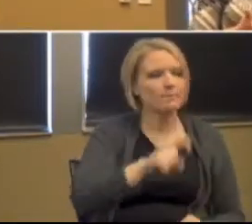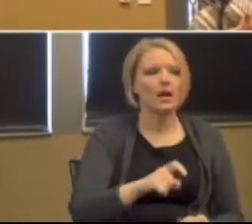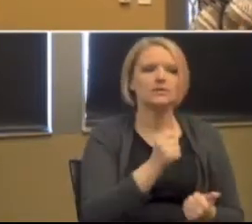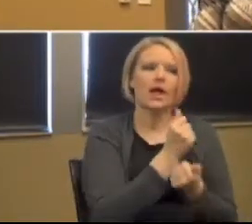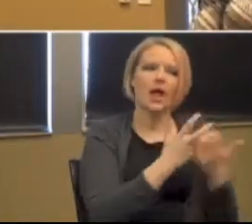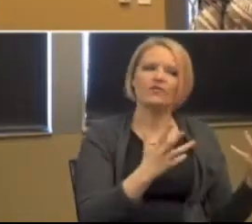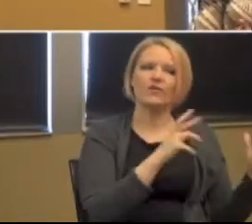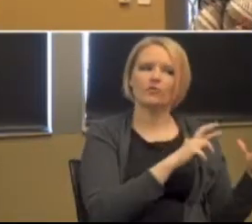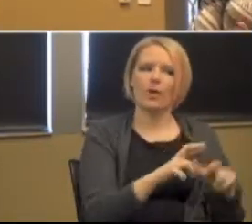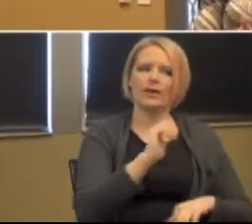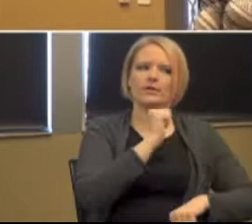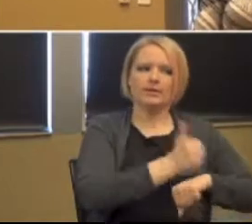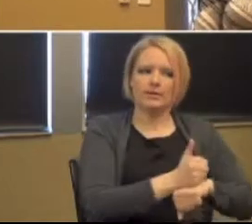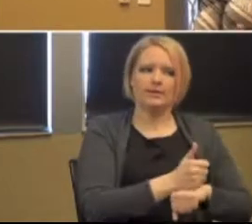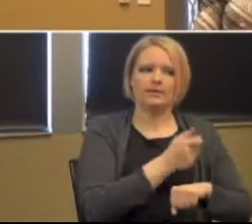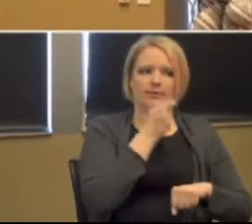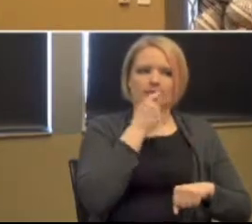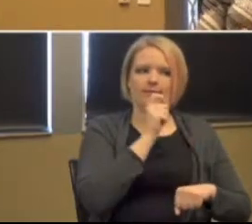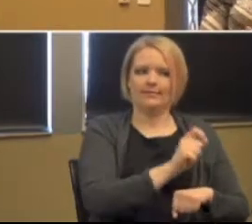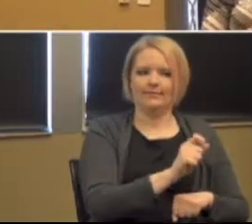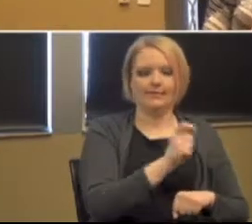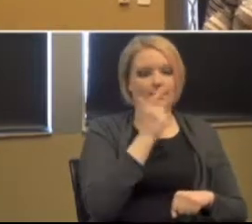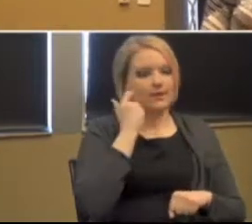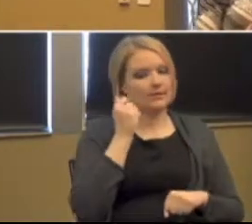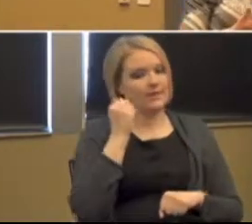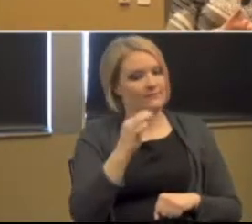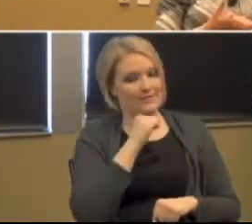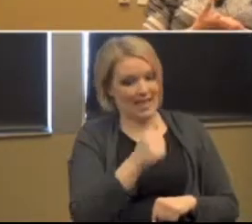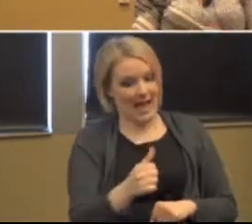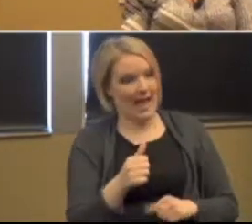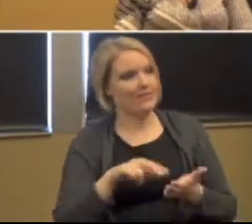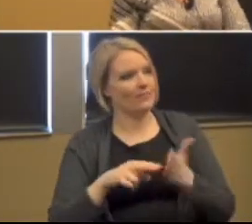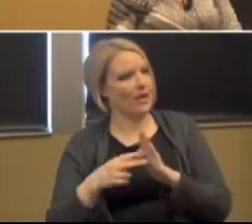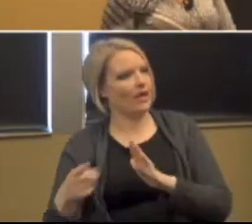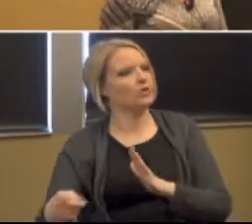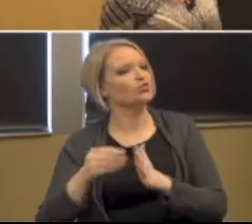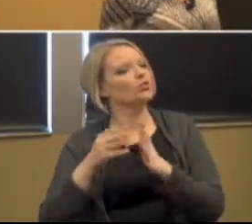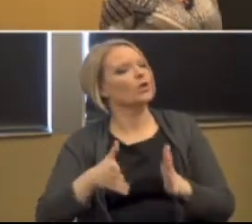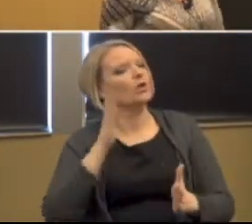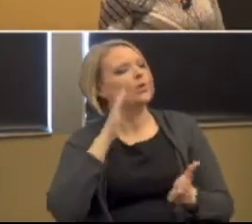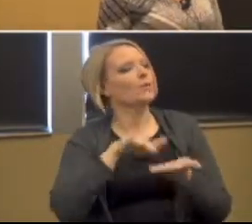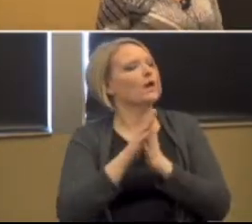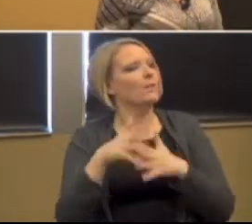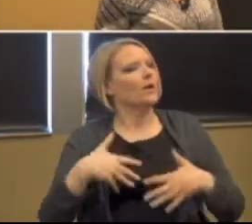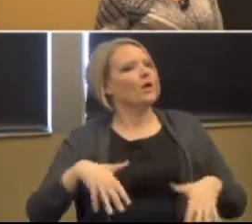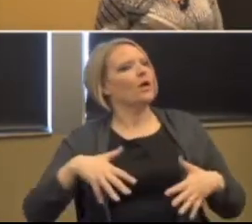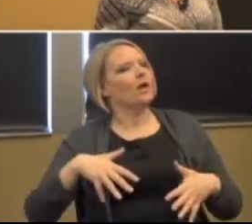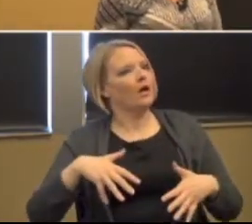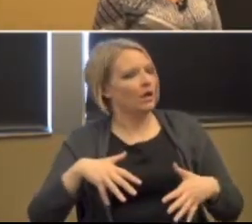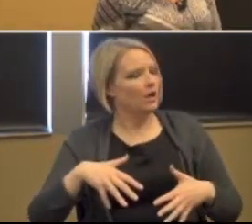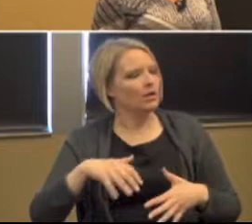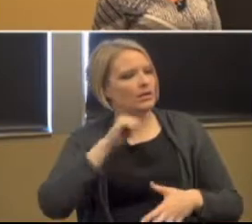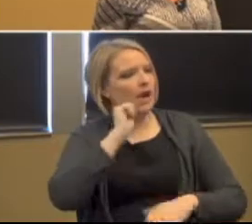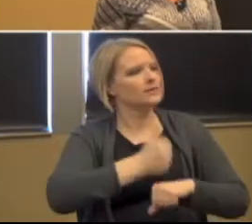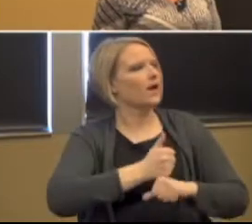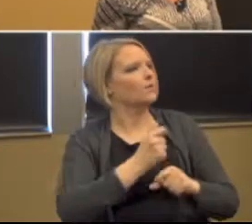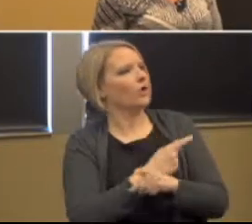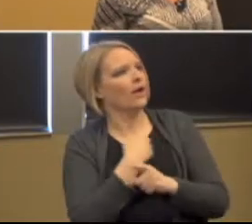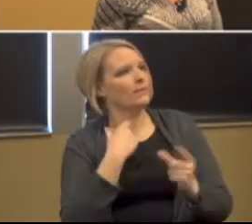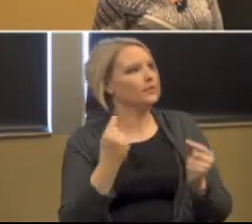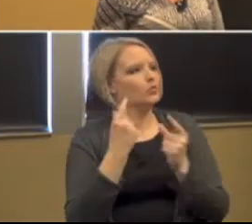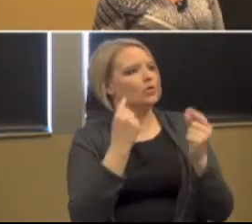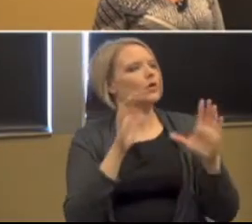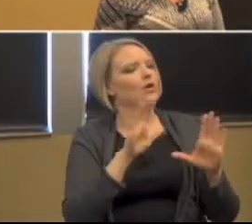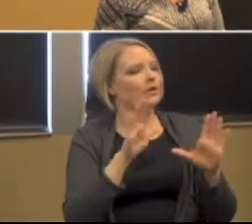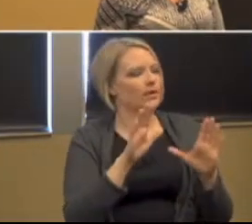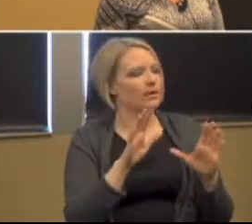nothing is missing, because that can cause a lot of stress and anxiety when the system fails. And then all these tasks